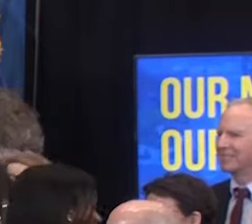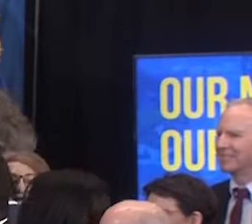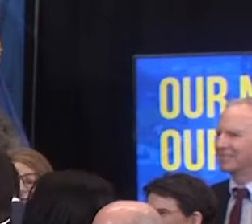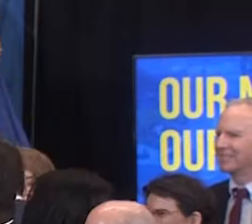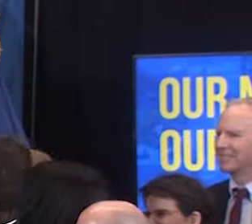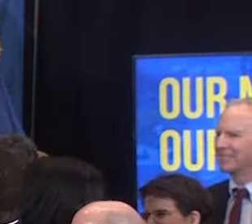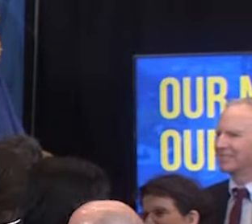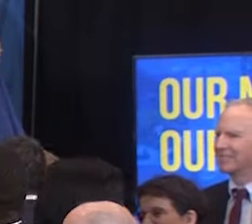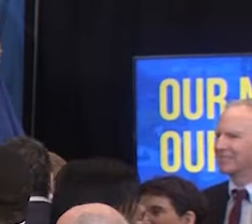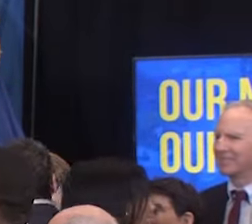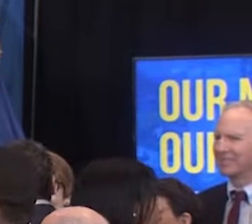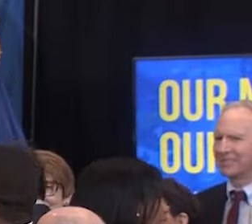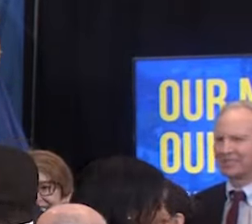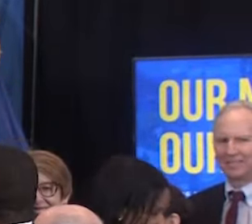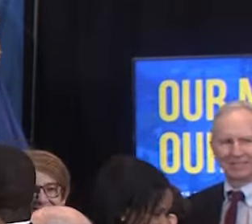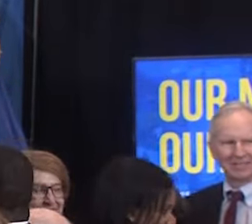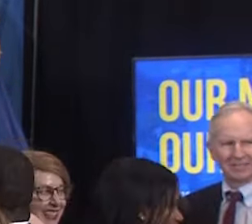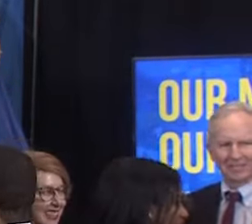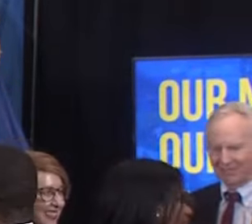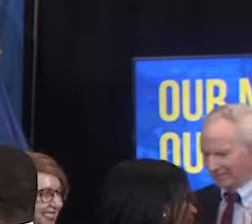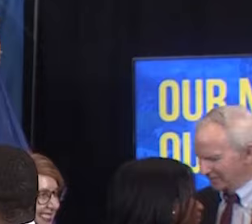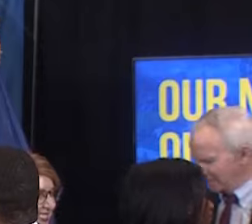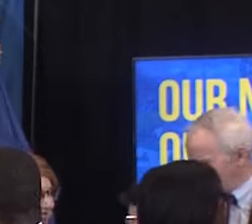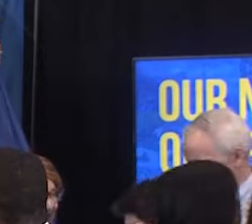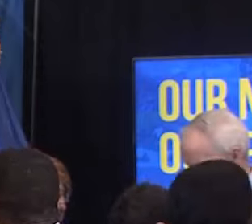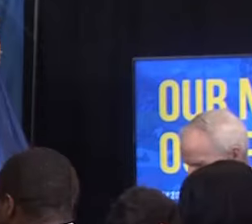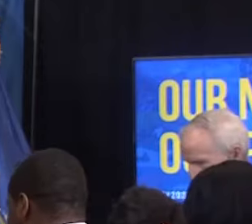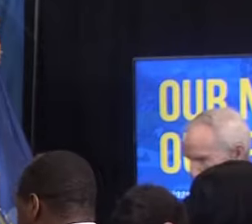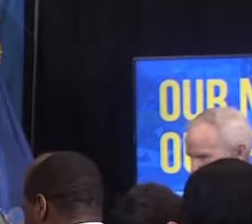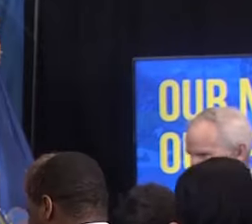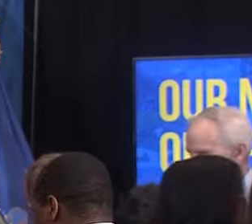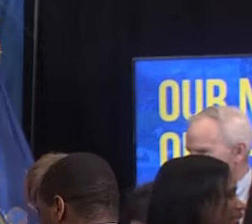And the recipients of the next award,